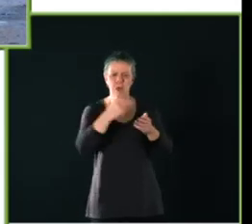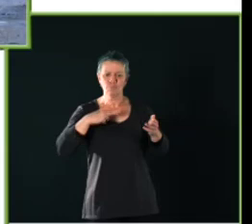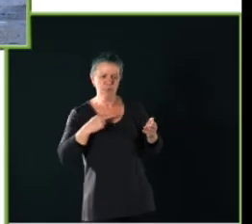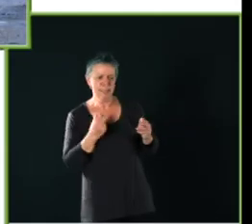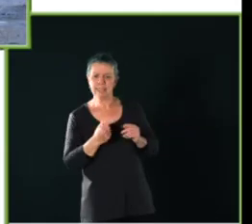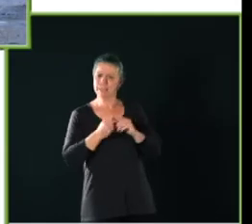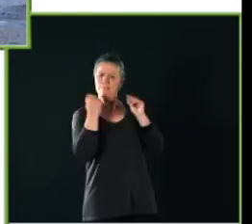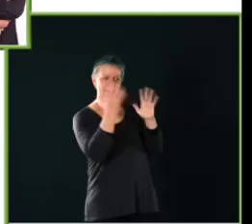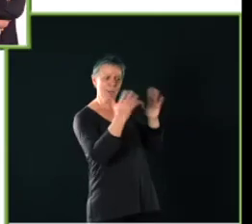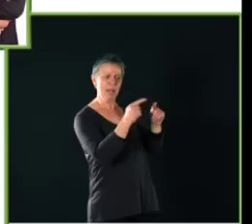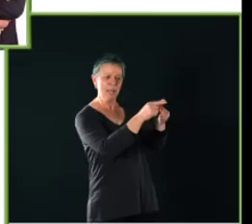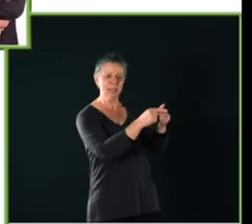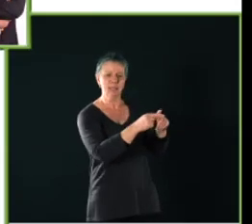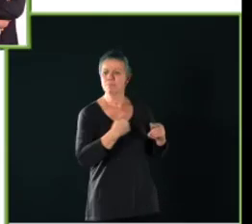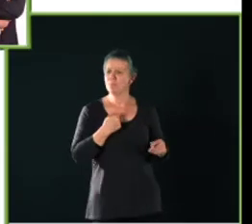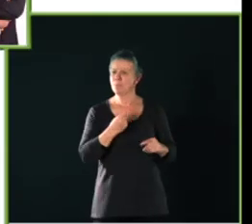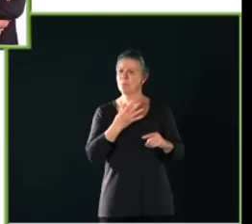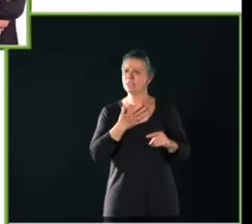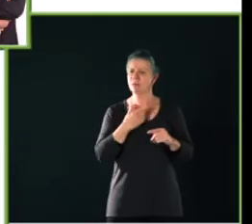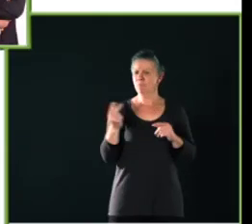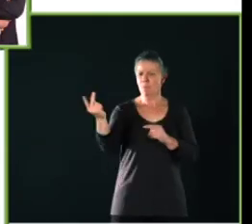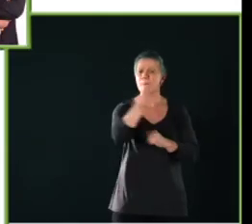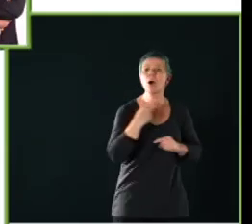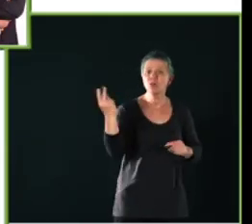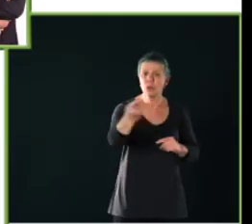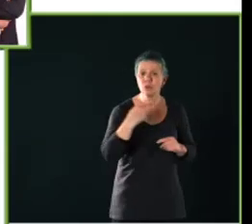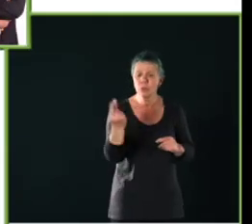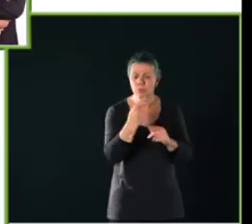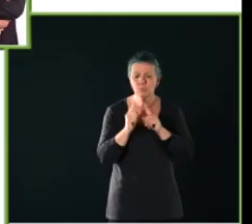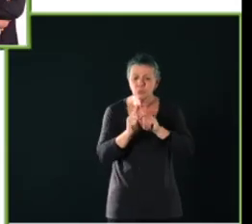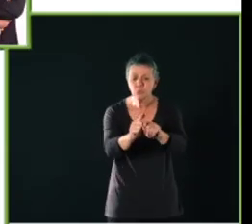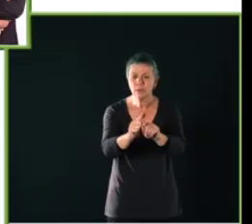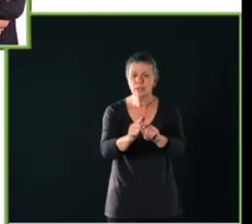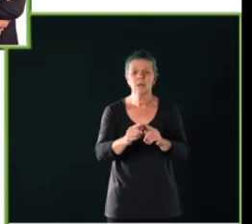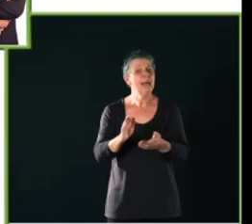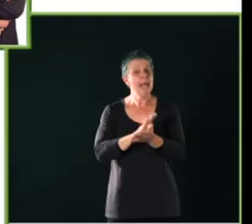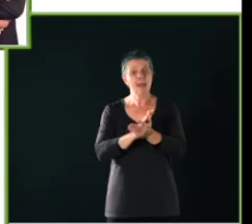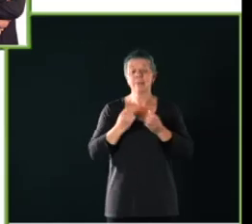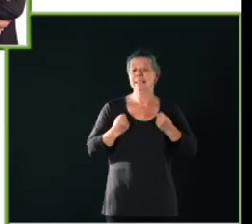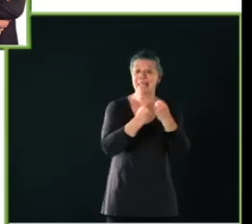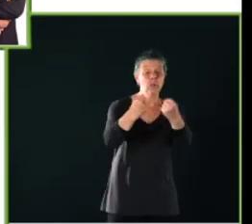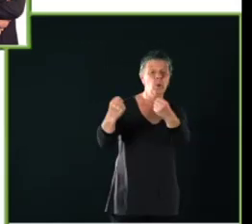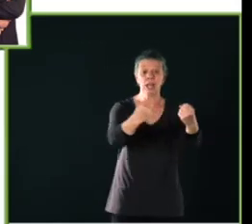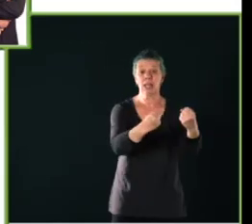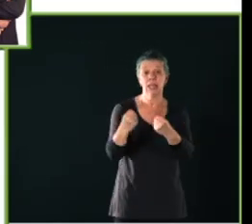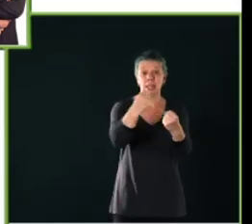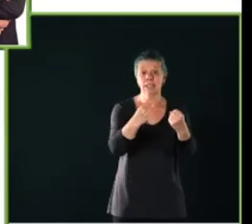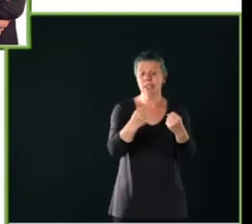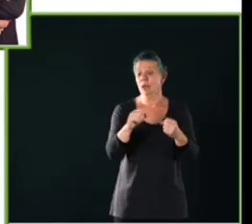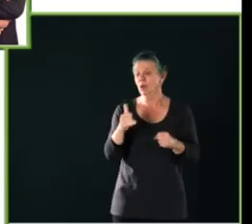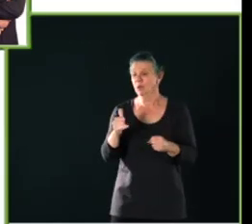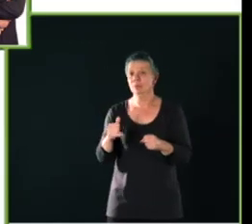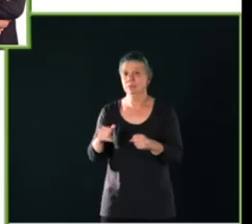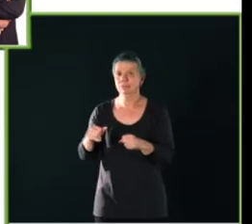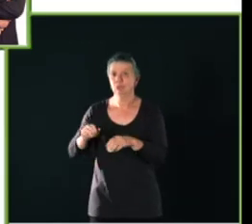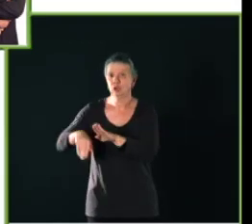bars. And we'll be heading toward a district that is economically thriving, environmentally healthy, and